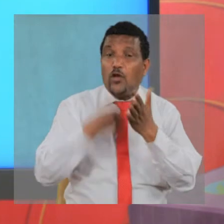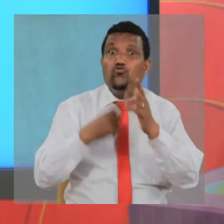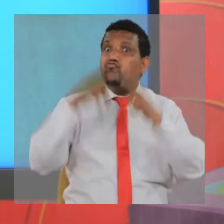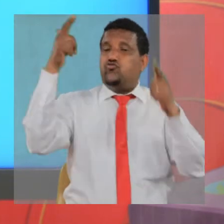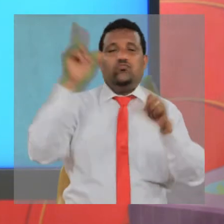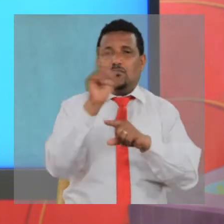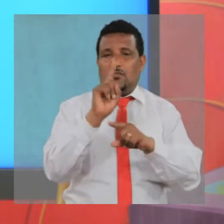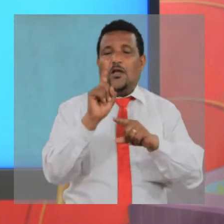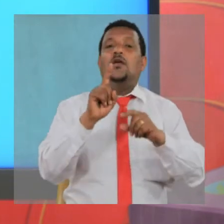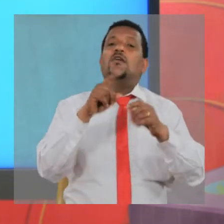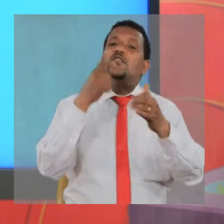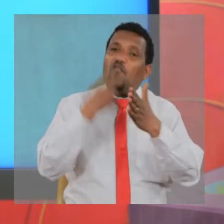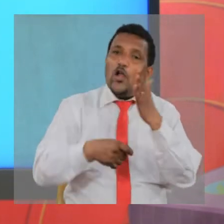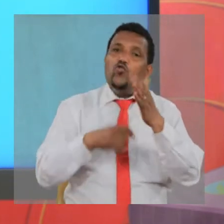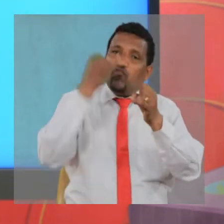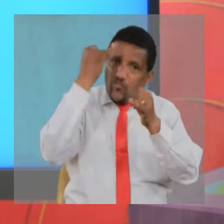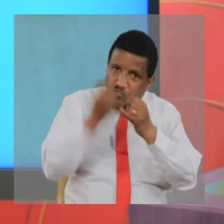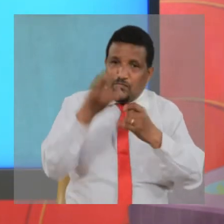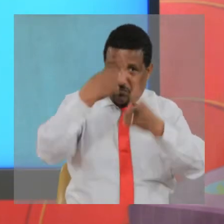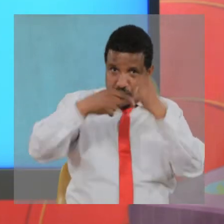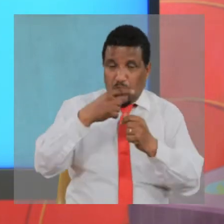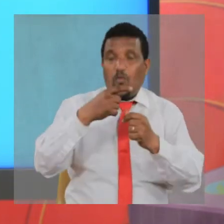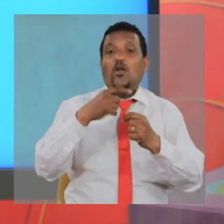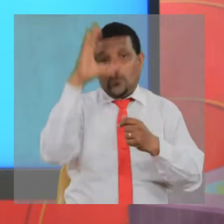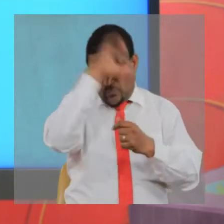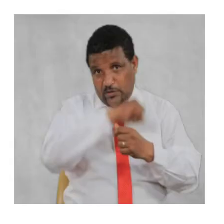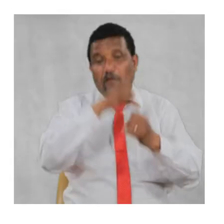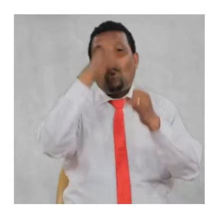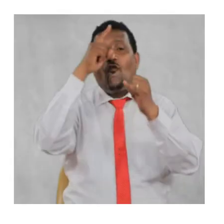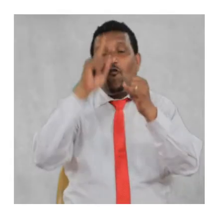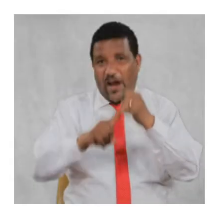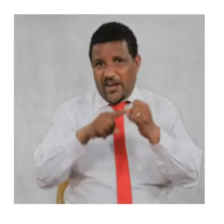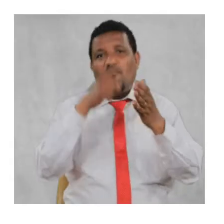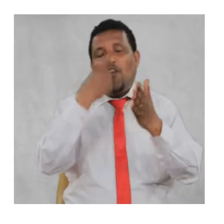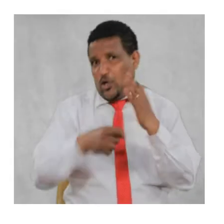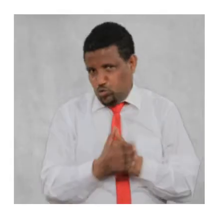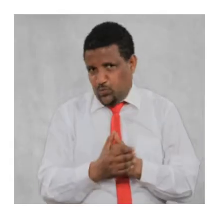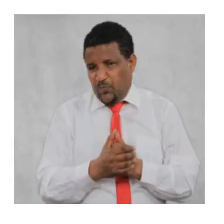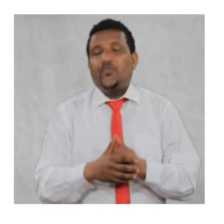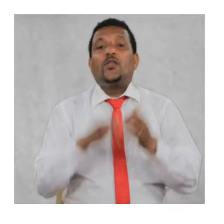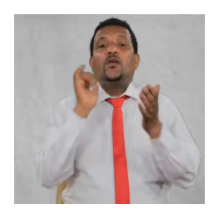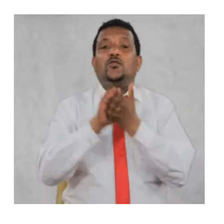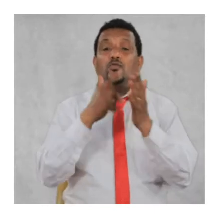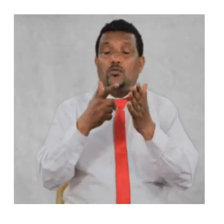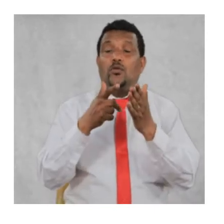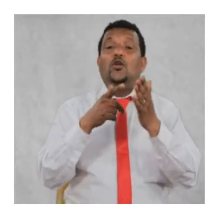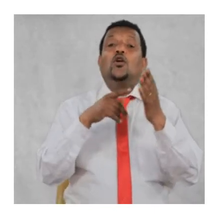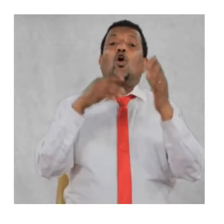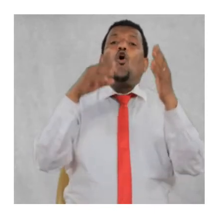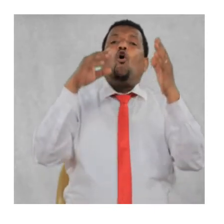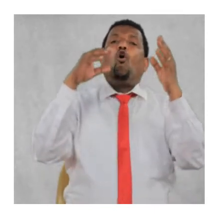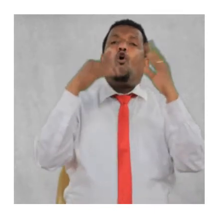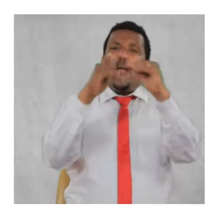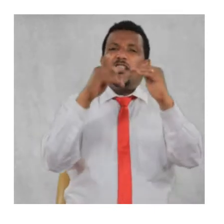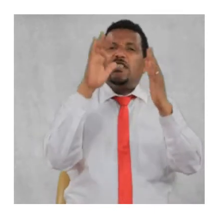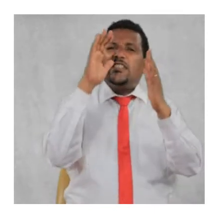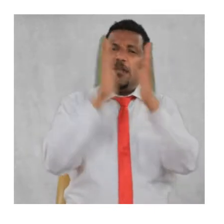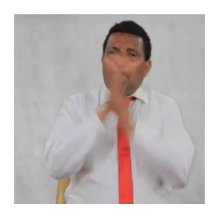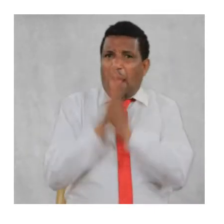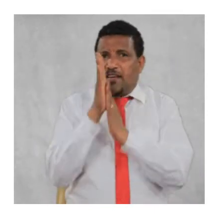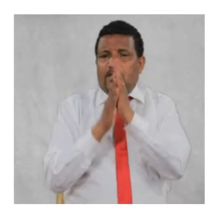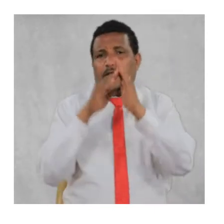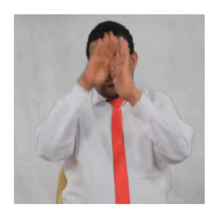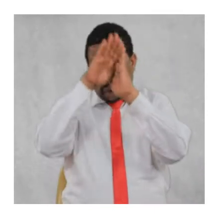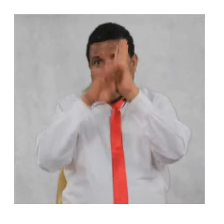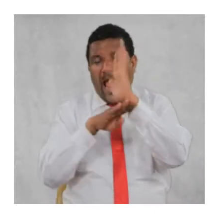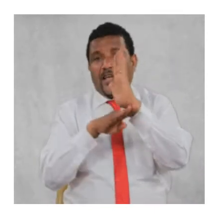rather the value which comes last is considered as final. As a result, what would happen to the quantity demanded? The quantity demanded declines